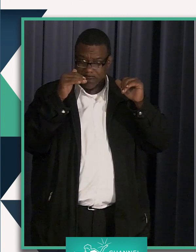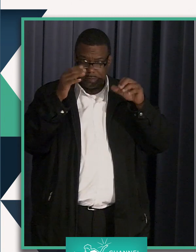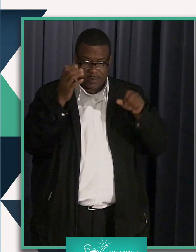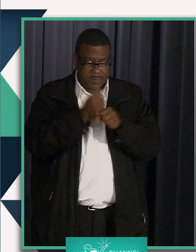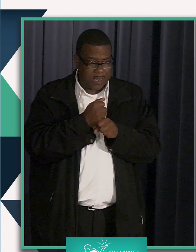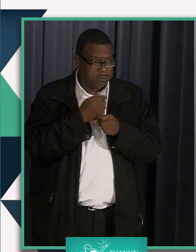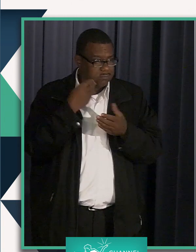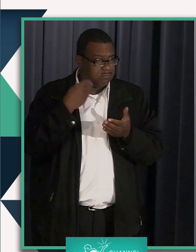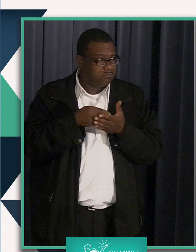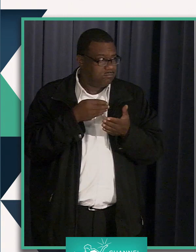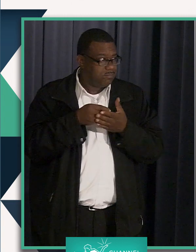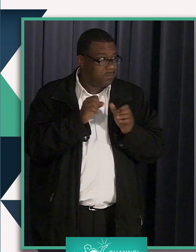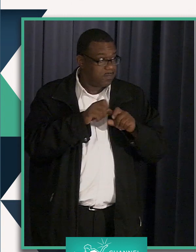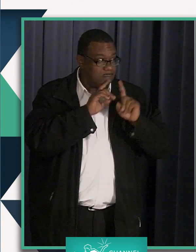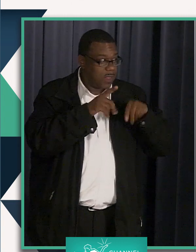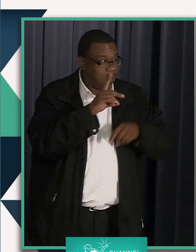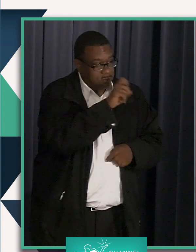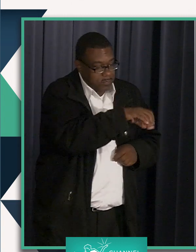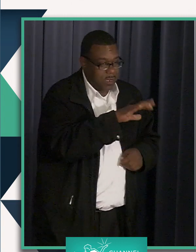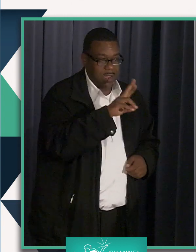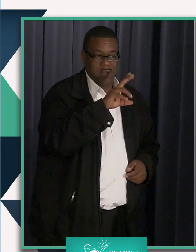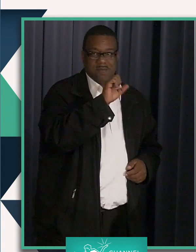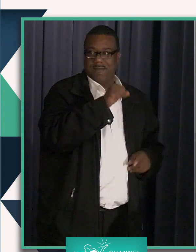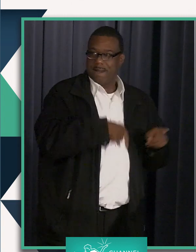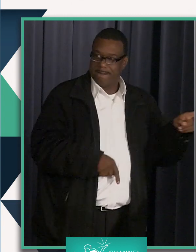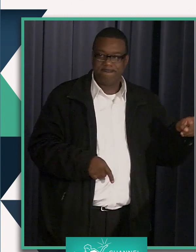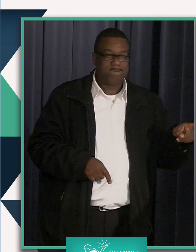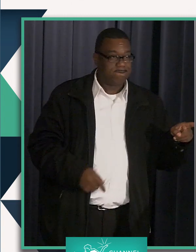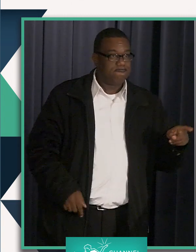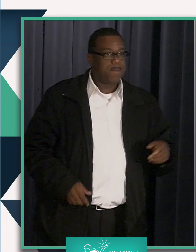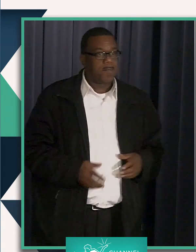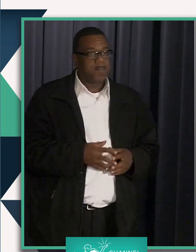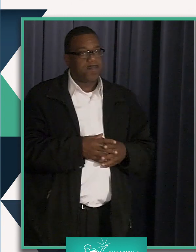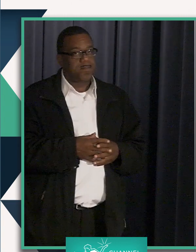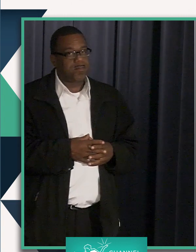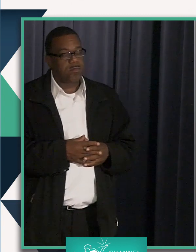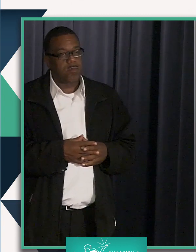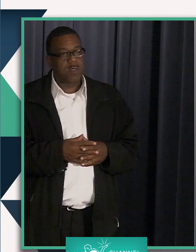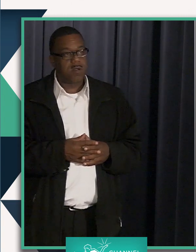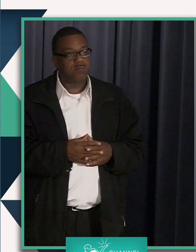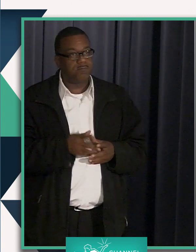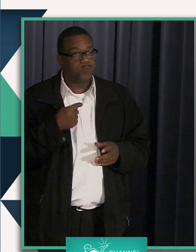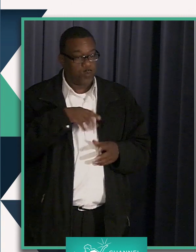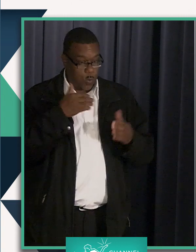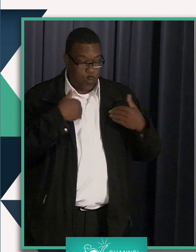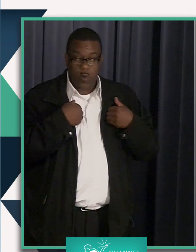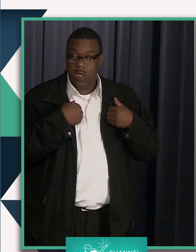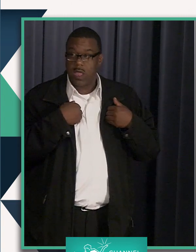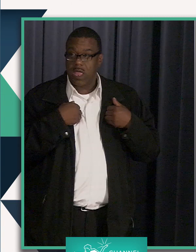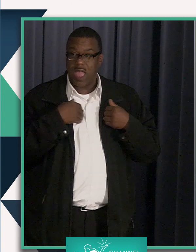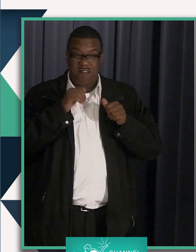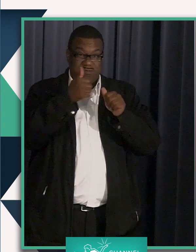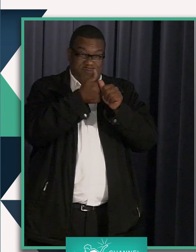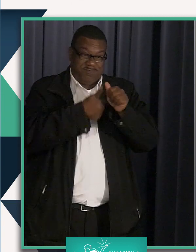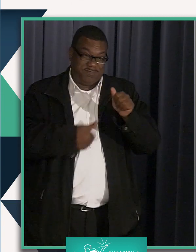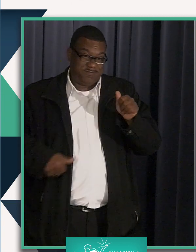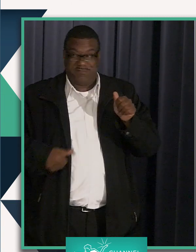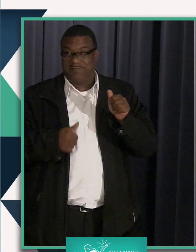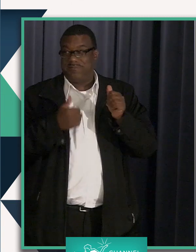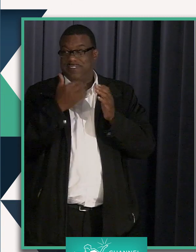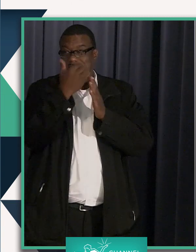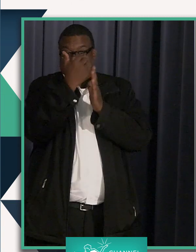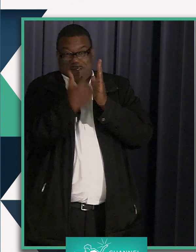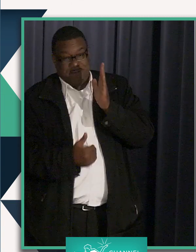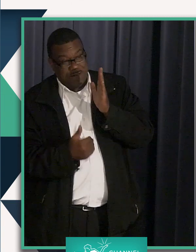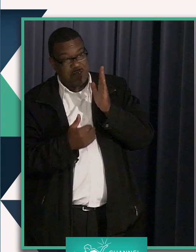Well, I got to ask the IRS this yeah, question. Go ahead. so in that regard, we do have a backlog. There are some people who, they've